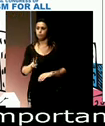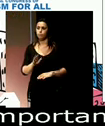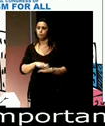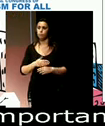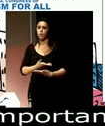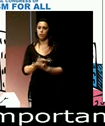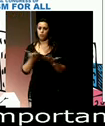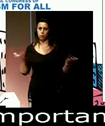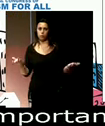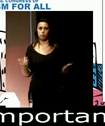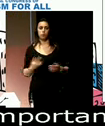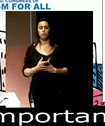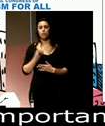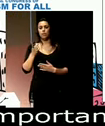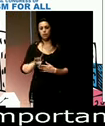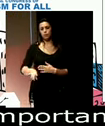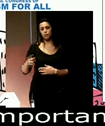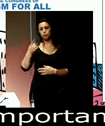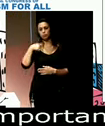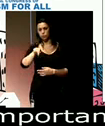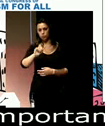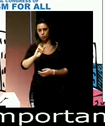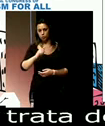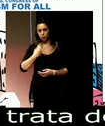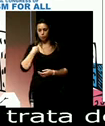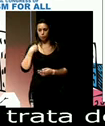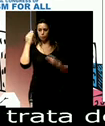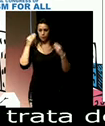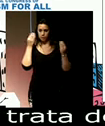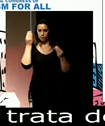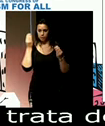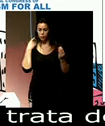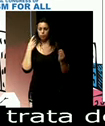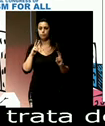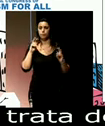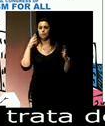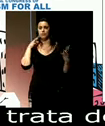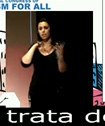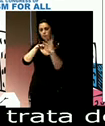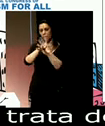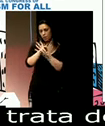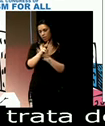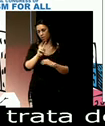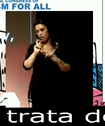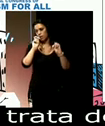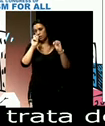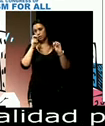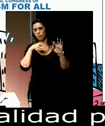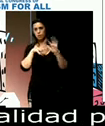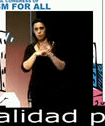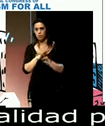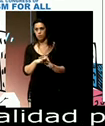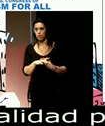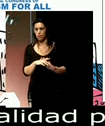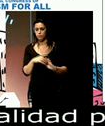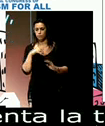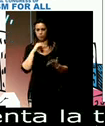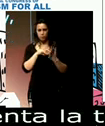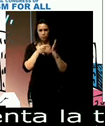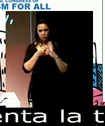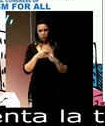does transparent accessibility mean? Clearly, no special projects are necessary to achieve an accessible